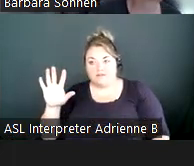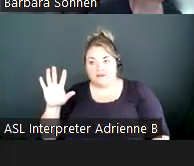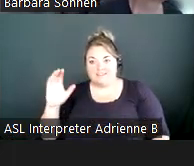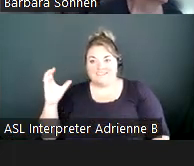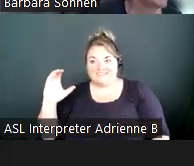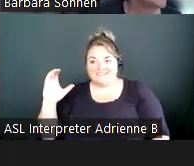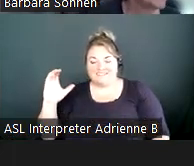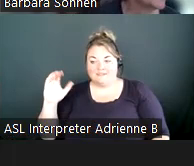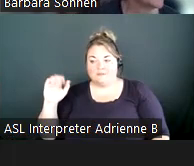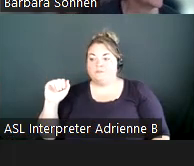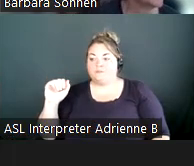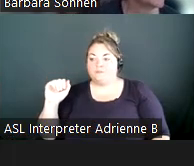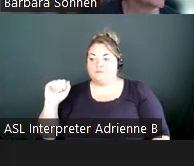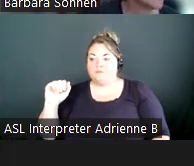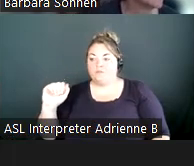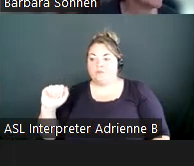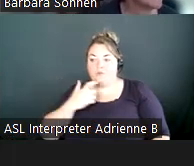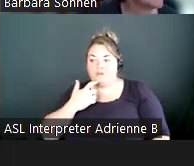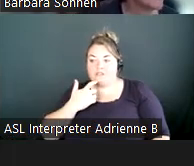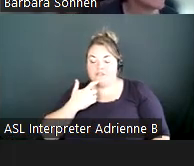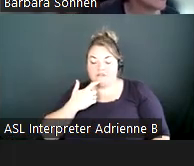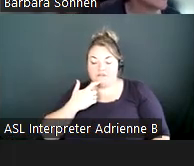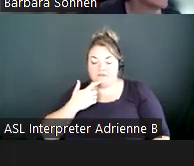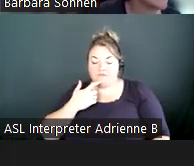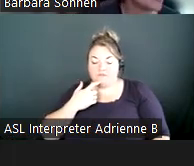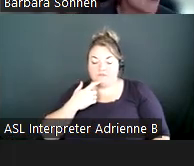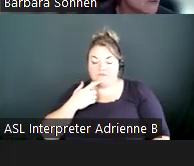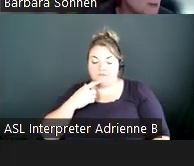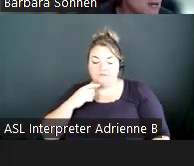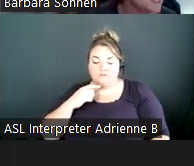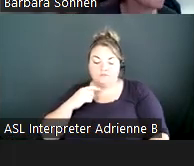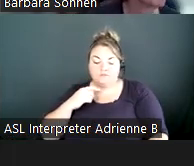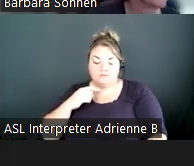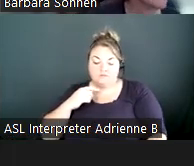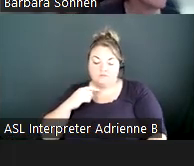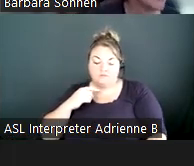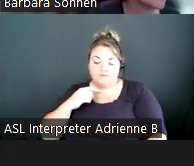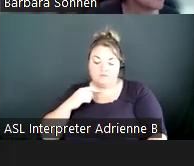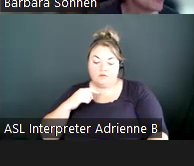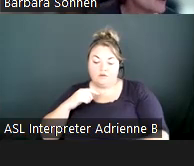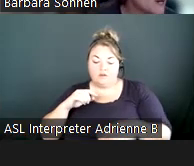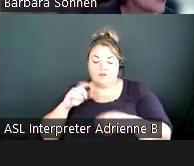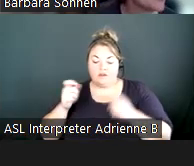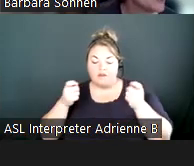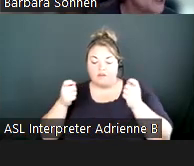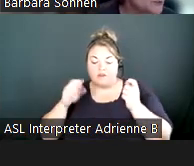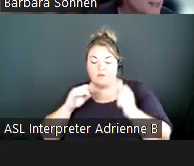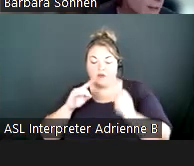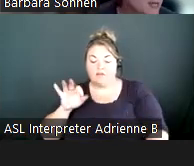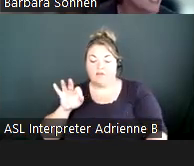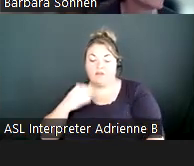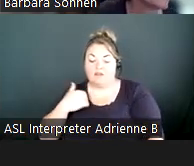2.5C, in which it says that it allows the governing body, if it has a board of directors,